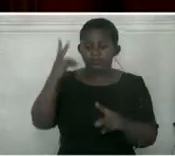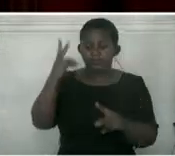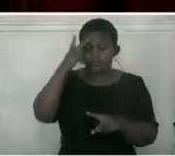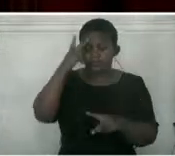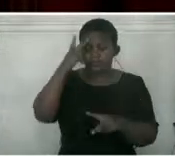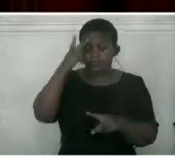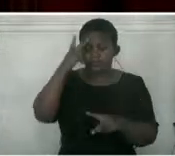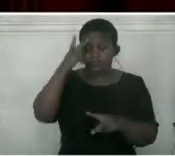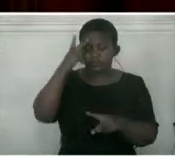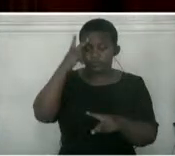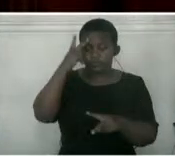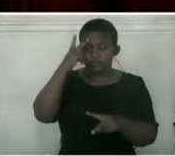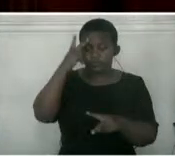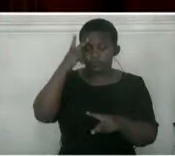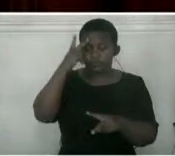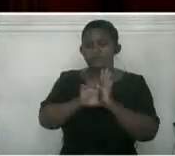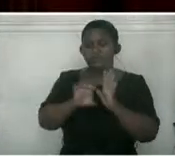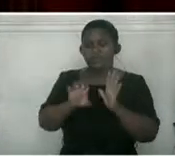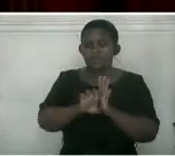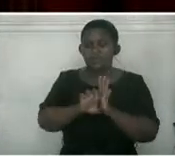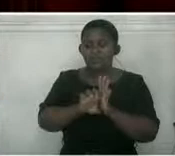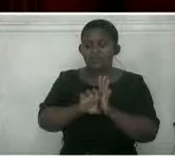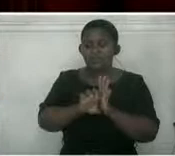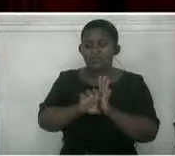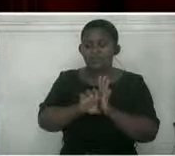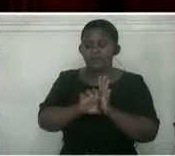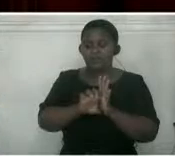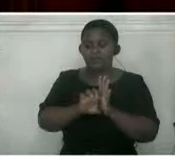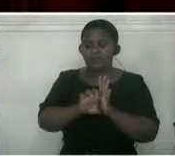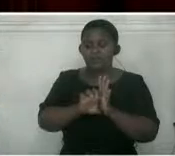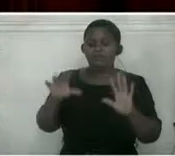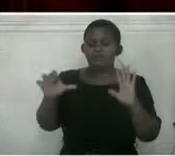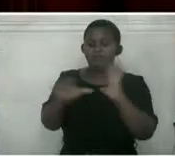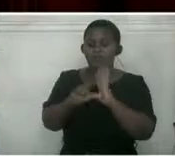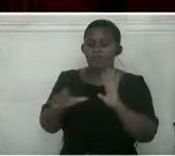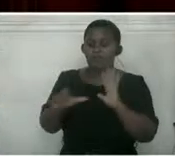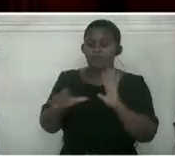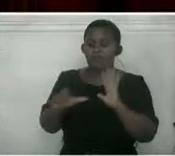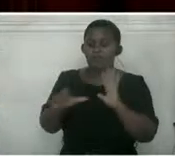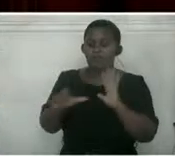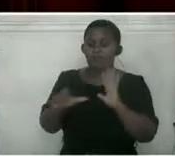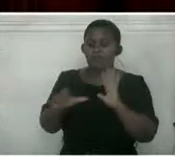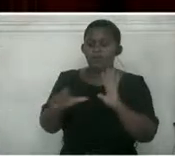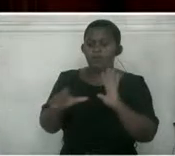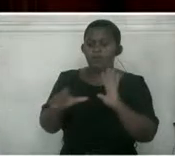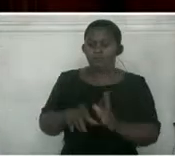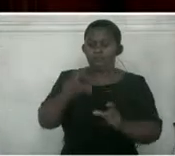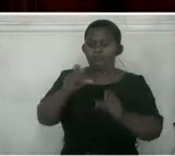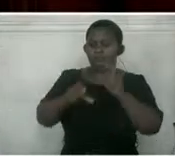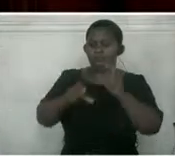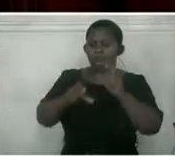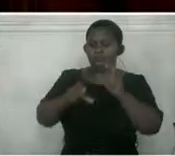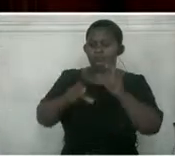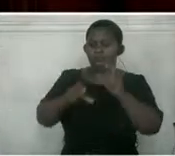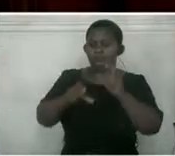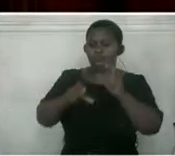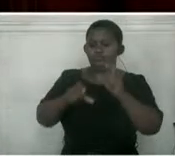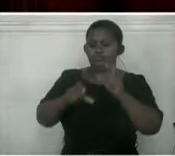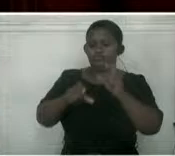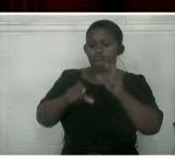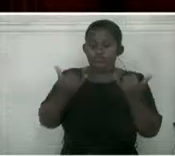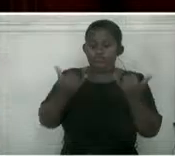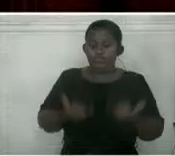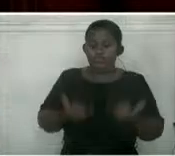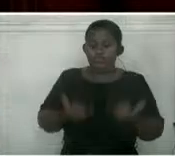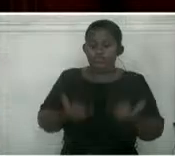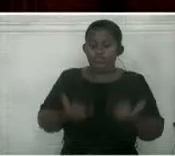meritocratic, and ethical civil servant is important to safeguard the citizens' interest. In this regard, we